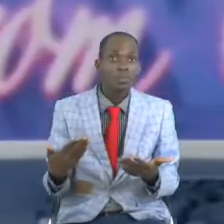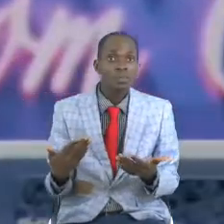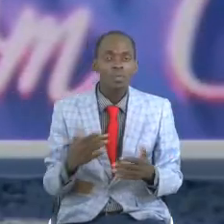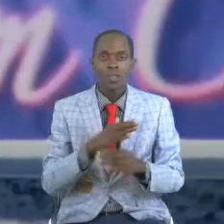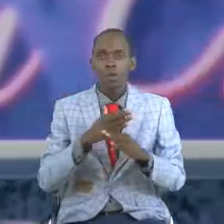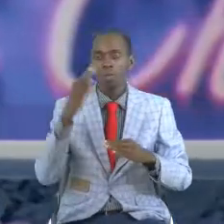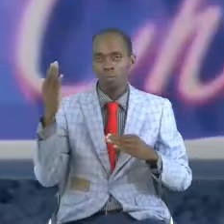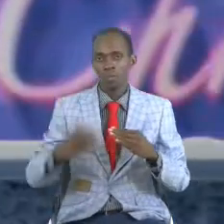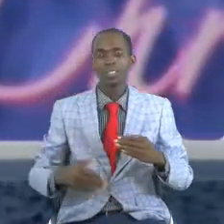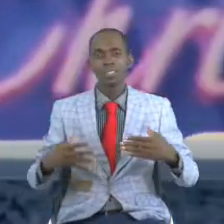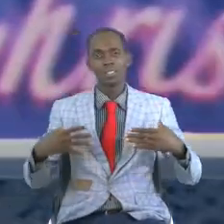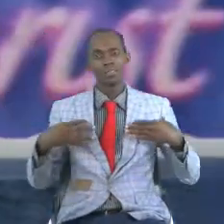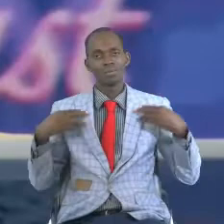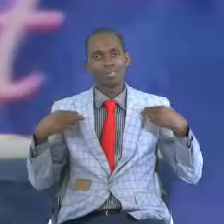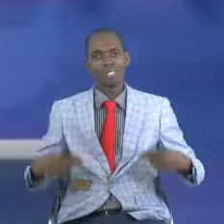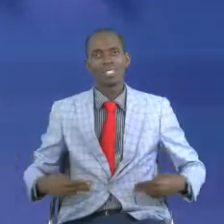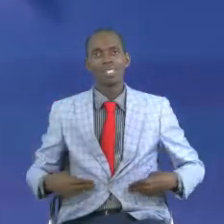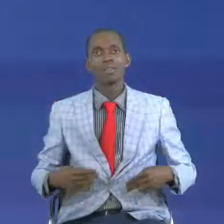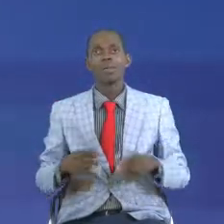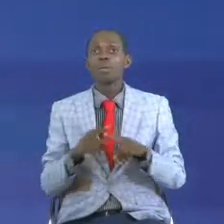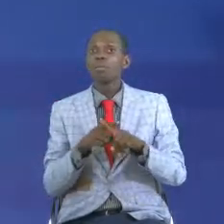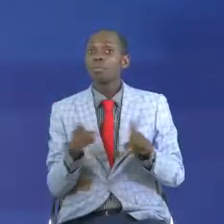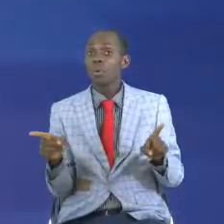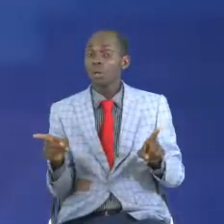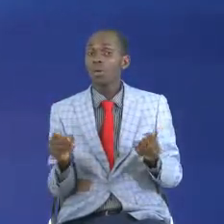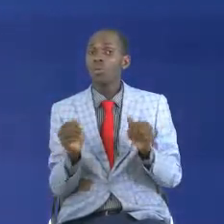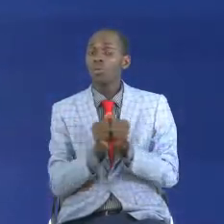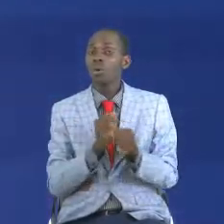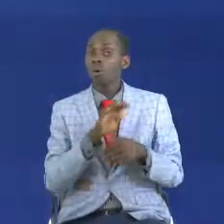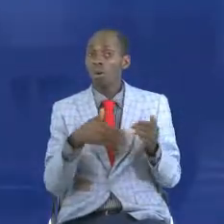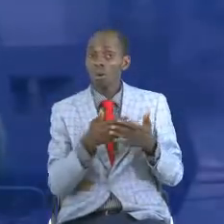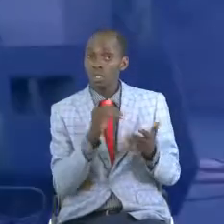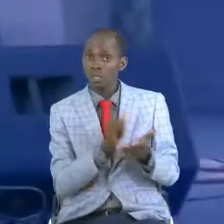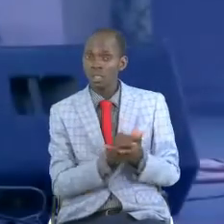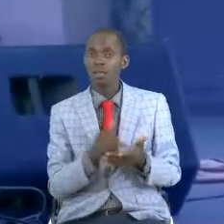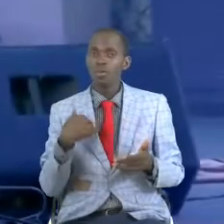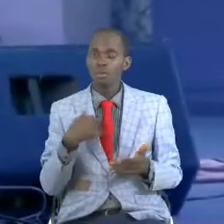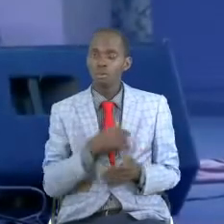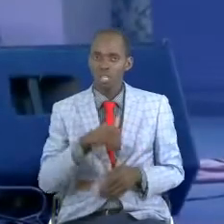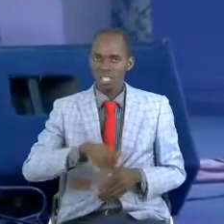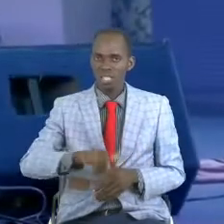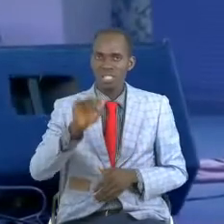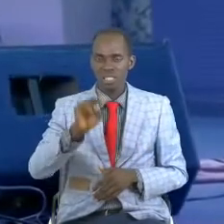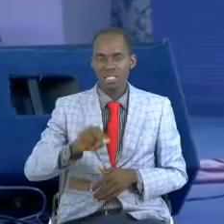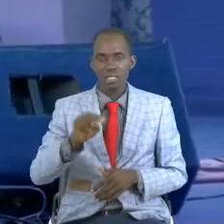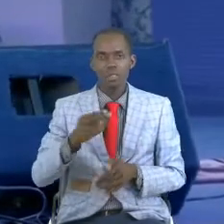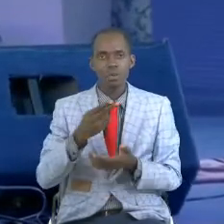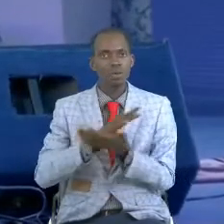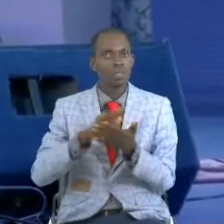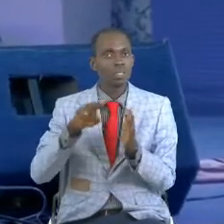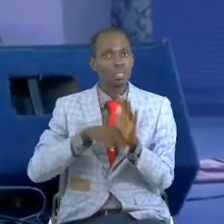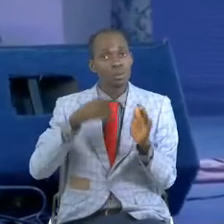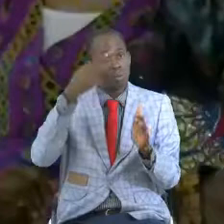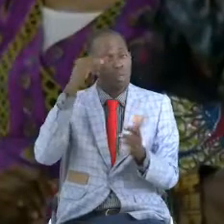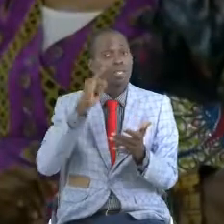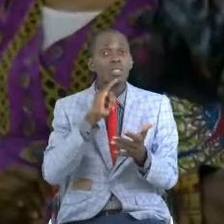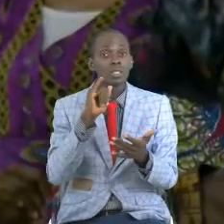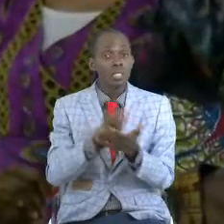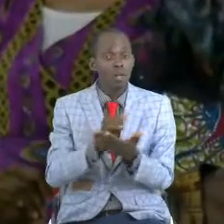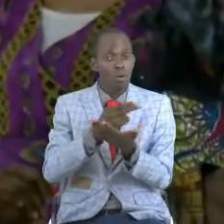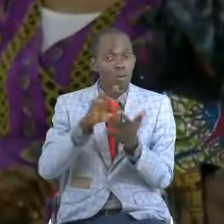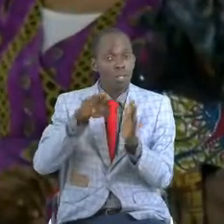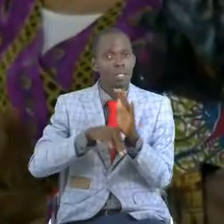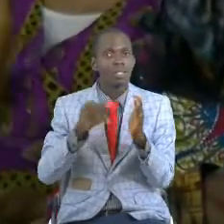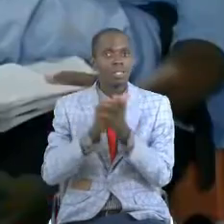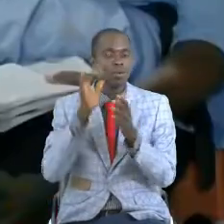that, we still have to have holiness, because it is that holiness that will take you to heaven. You will